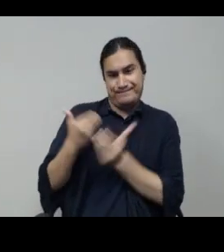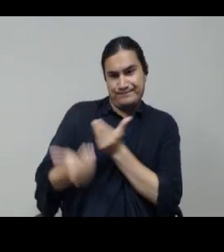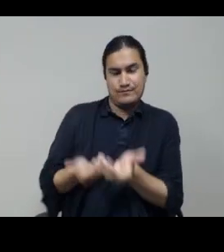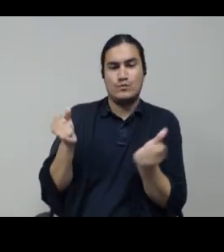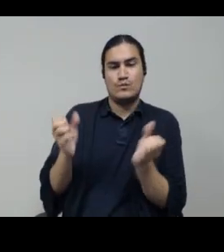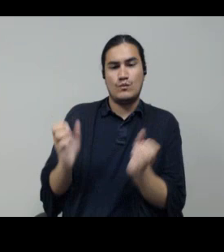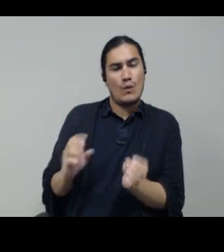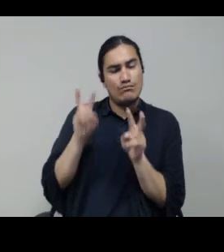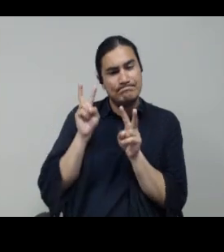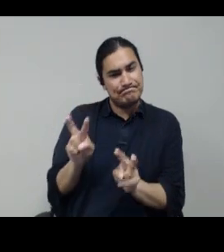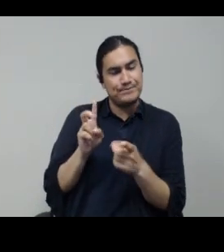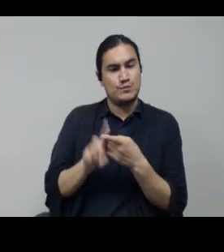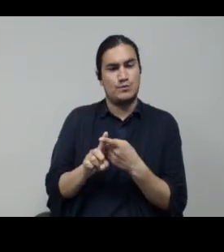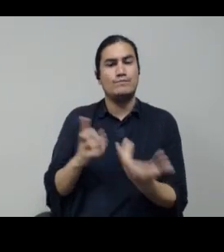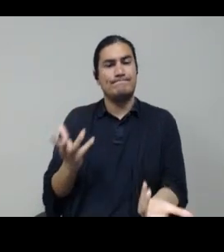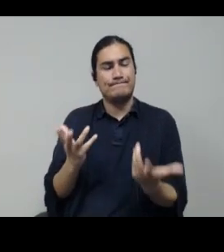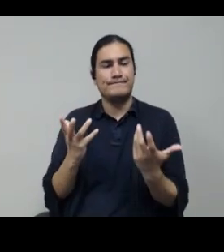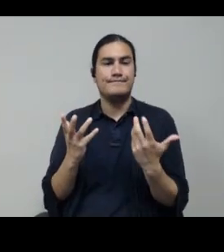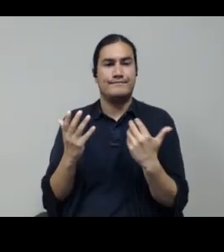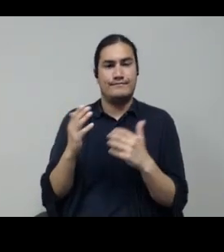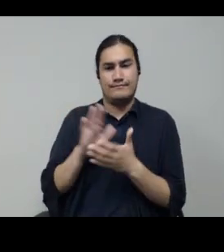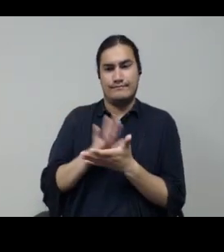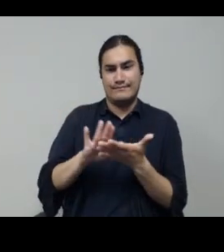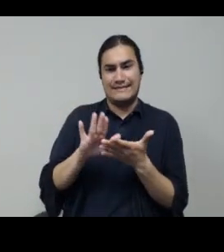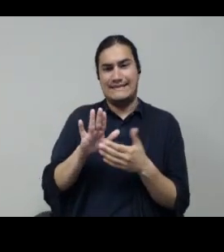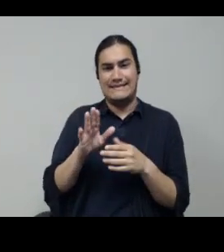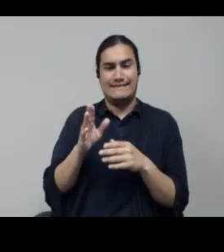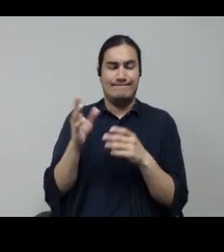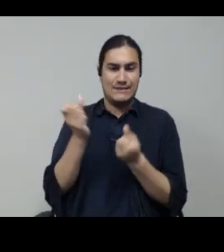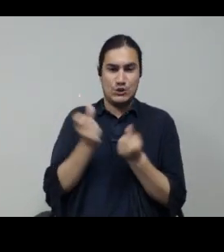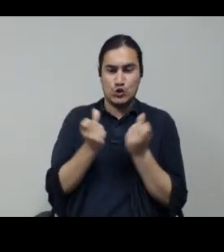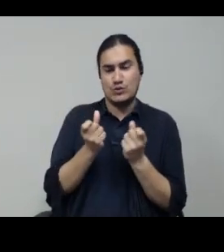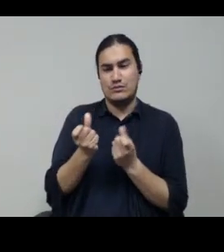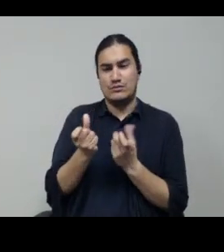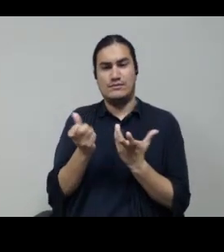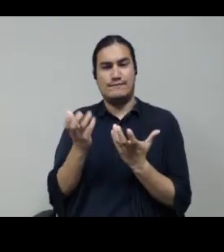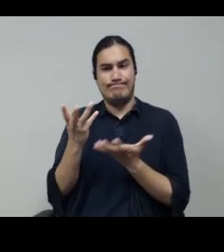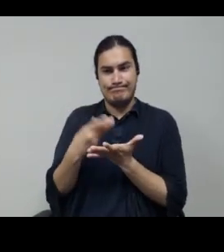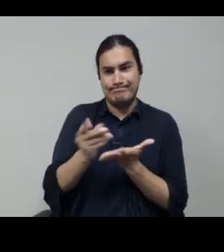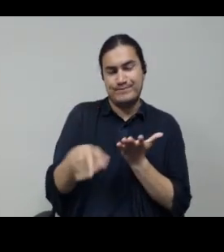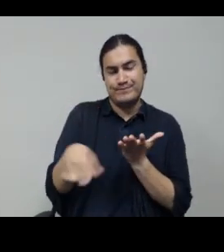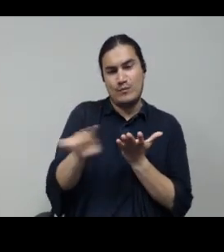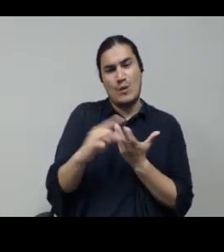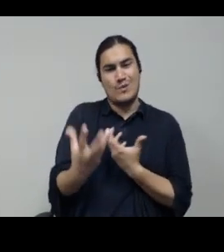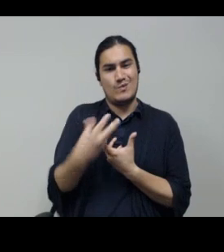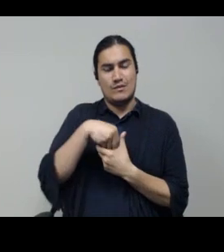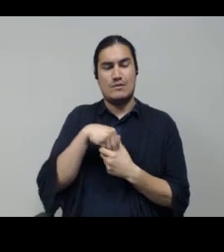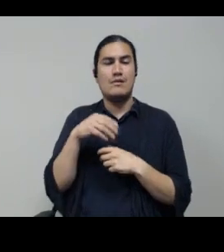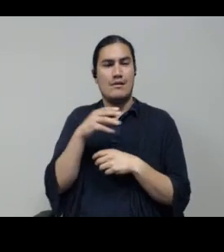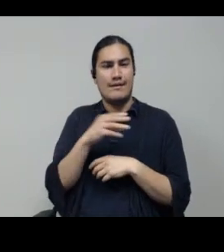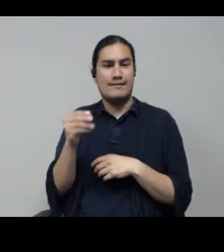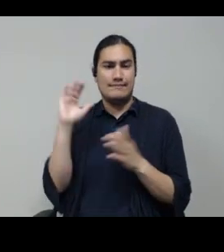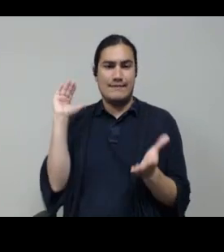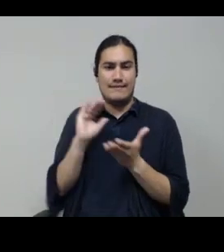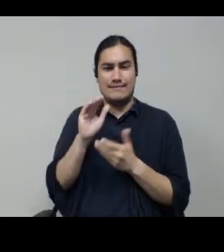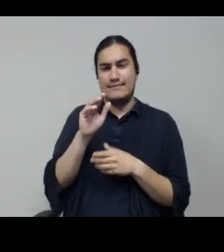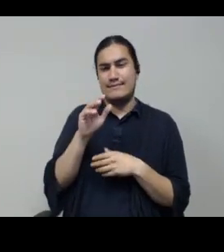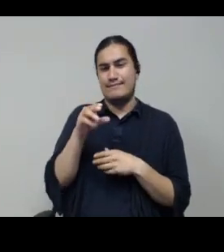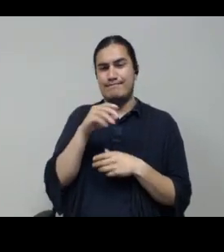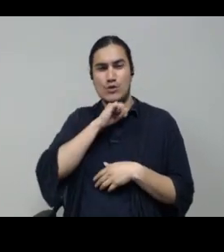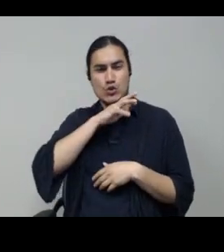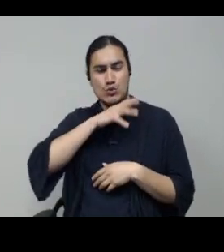looking forward to getting those clean vehicles in our most polluted air basins in California. So thank you,